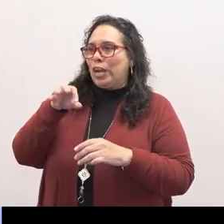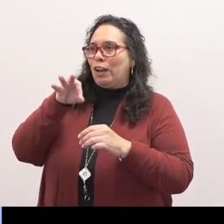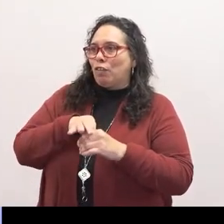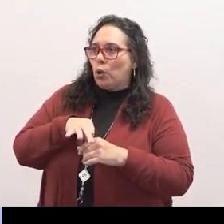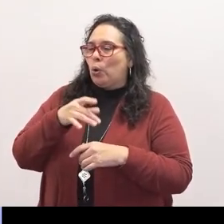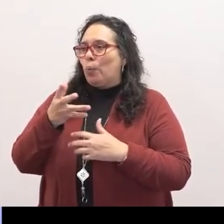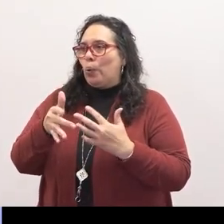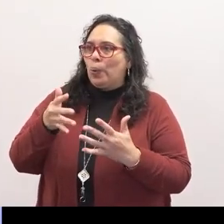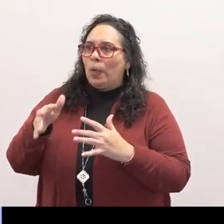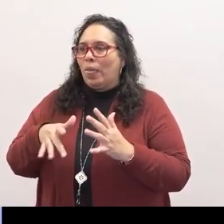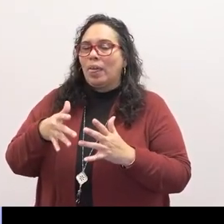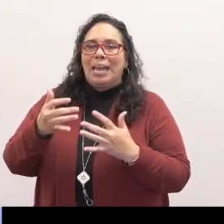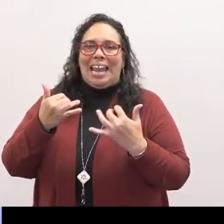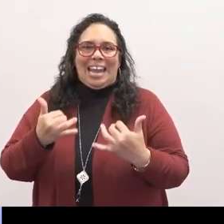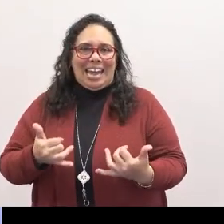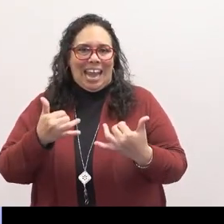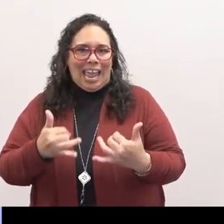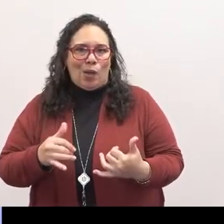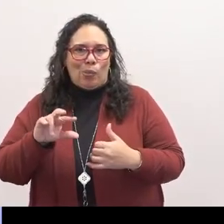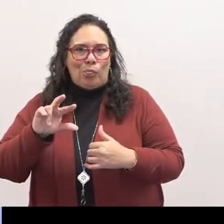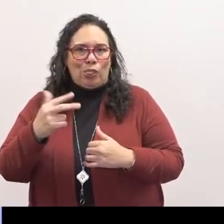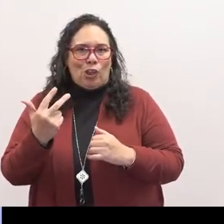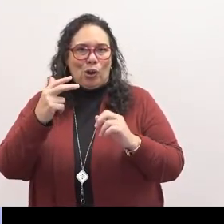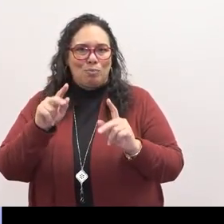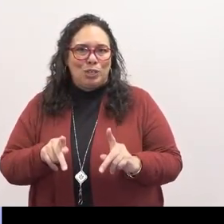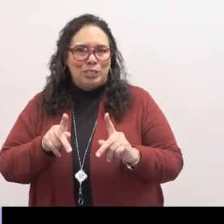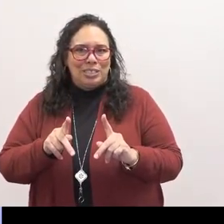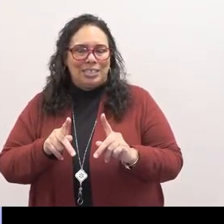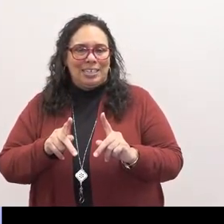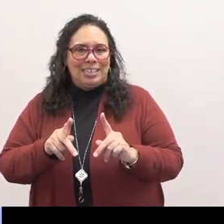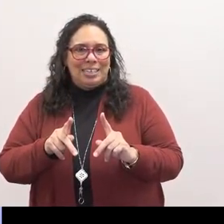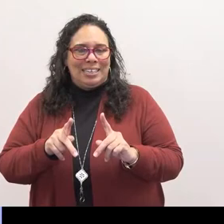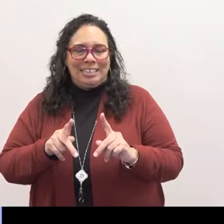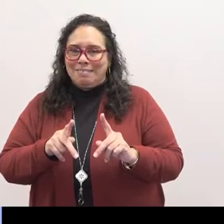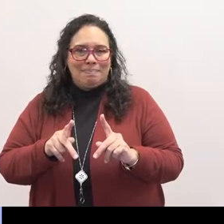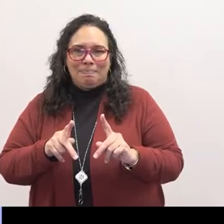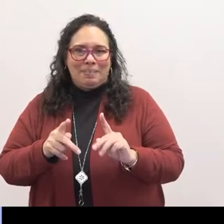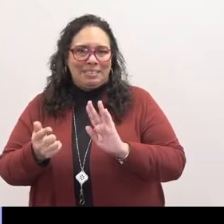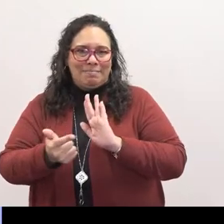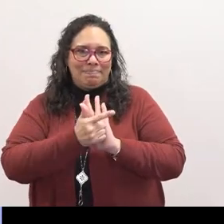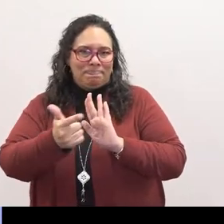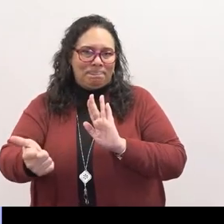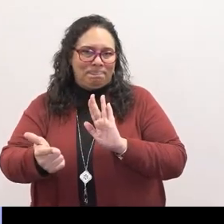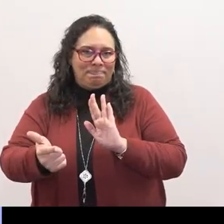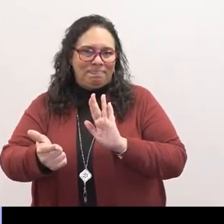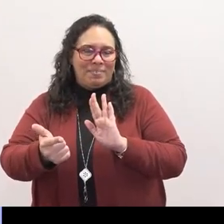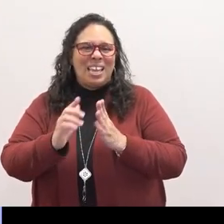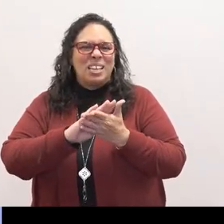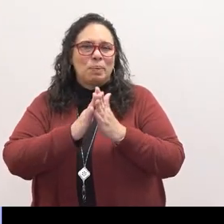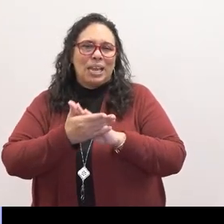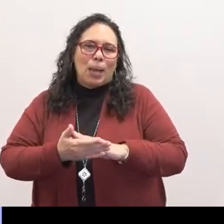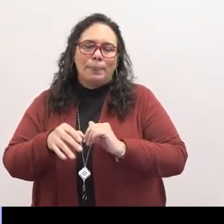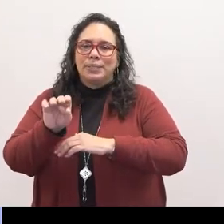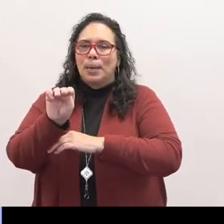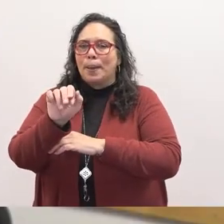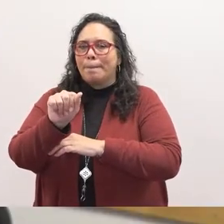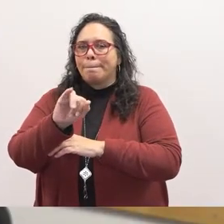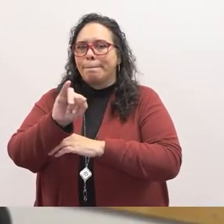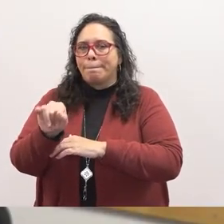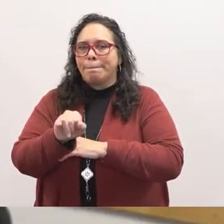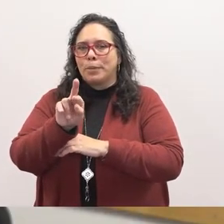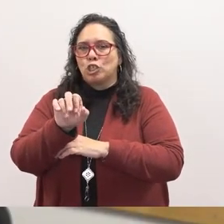budget. Now you have brought in a third person into your meeting of two and you've created a majority, and that is against the Brown